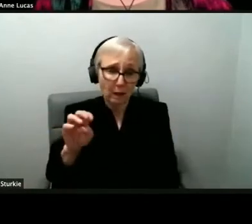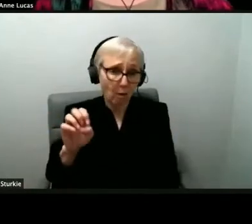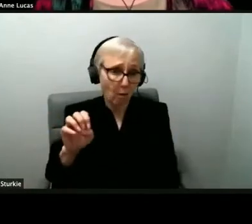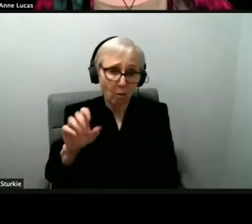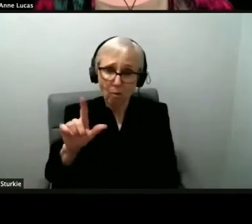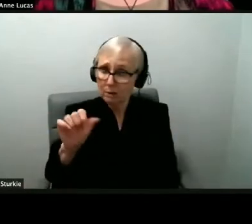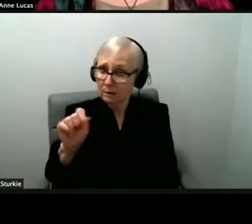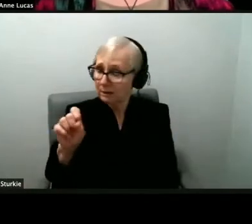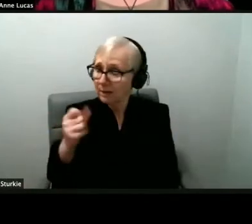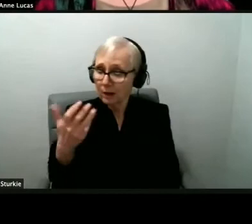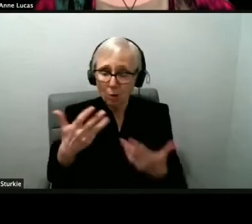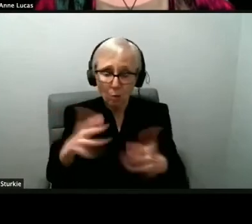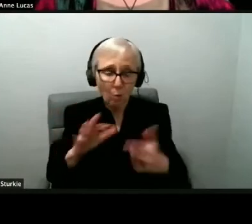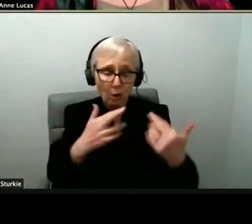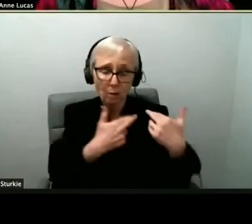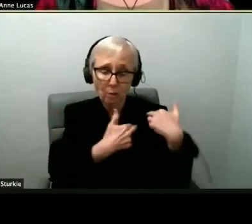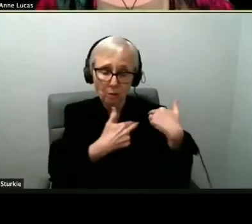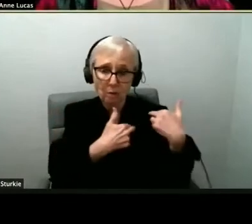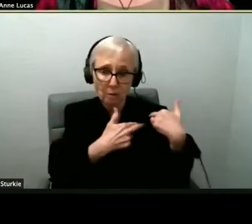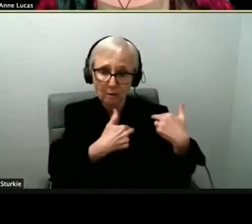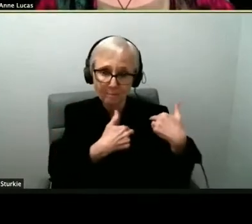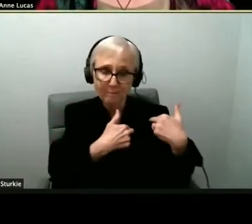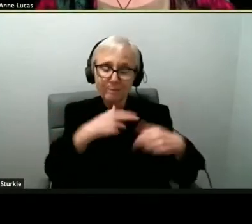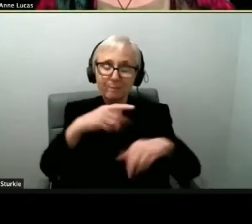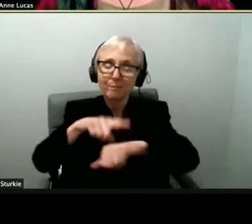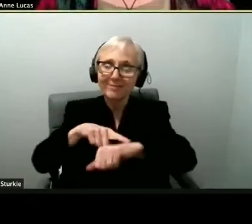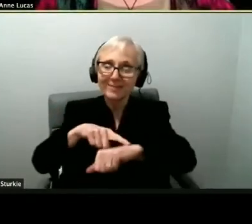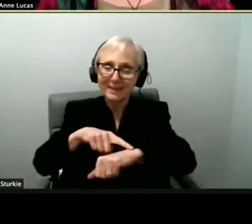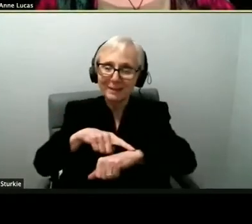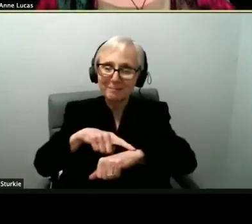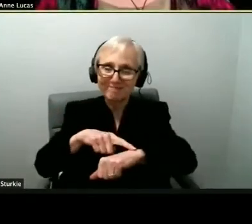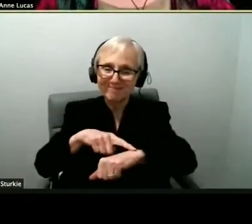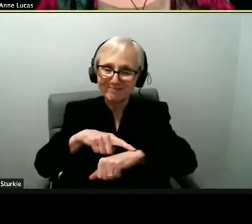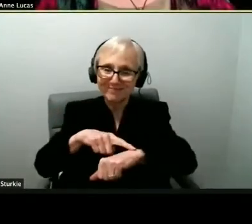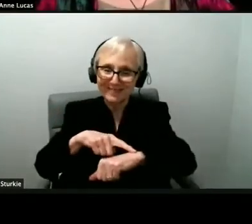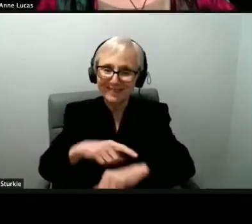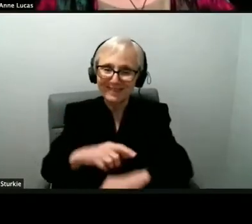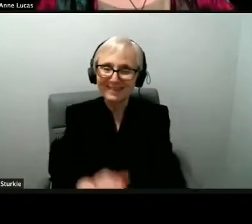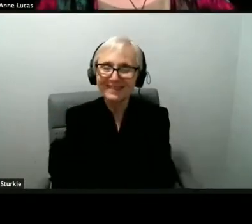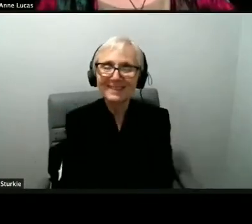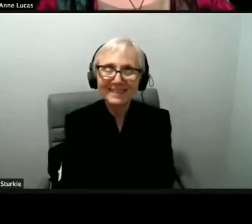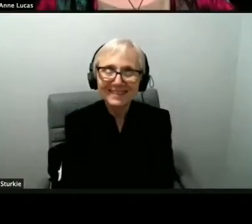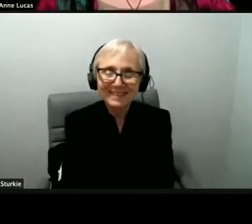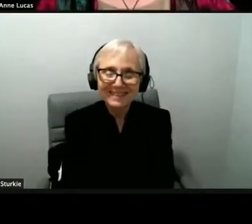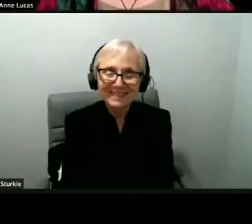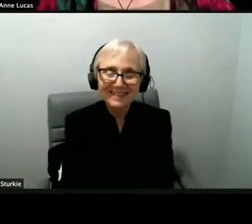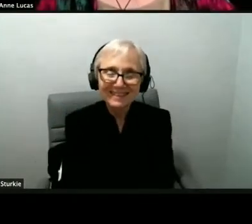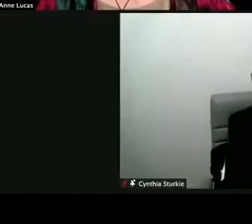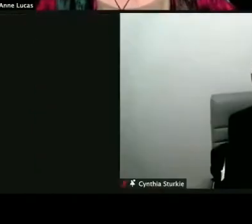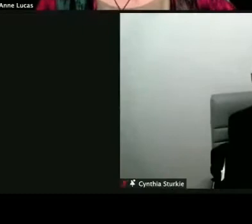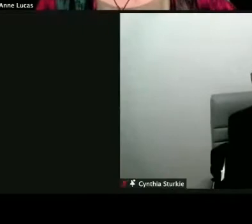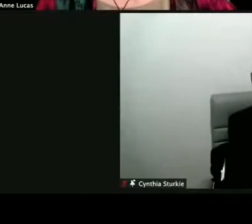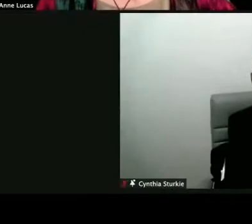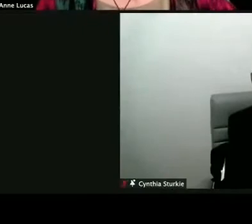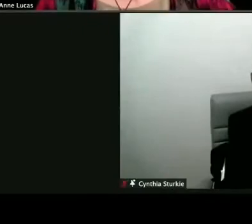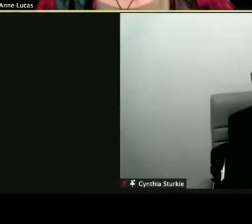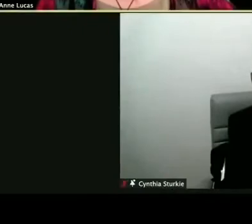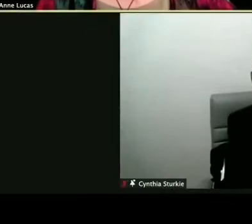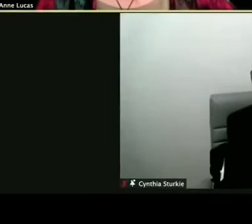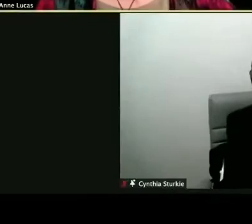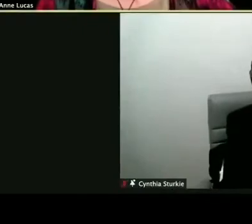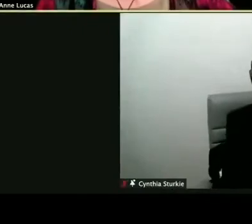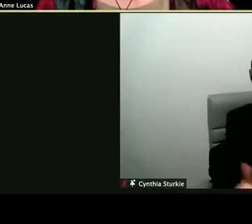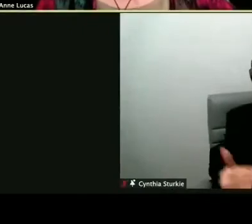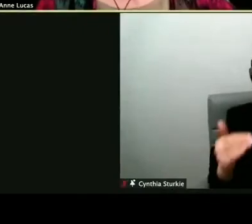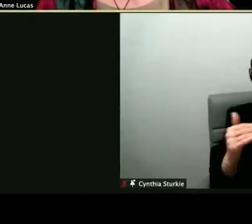the responsibility of time. You know, that responsibility to get home. Thank you. Okay. And the